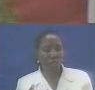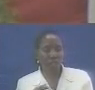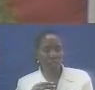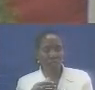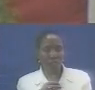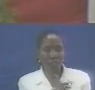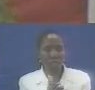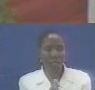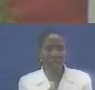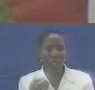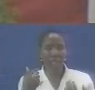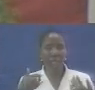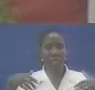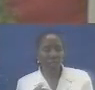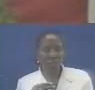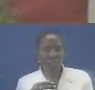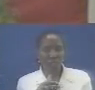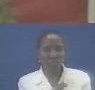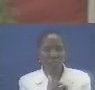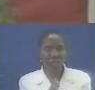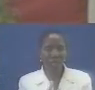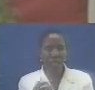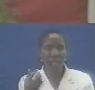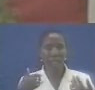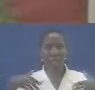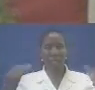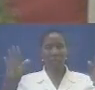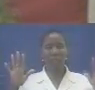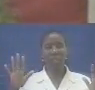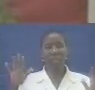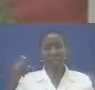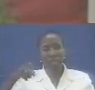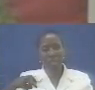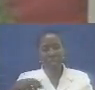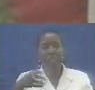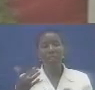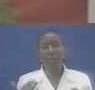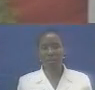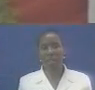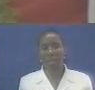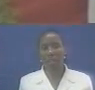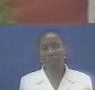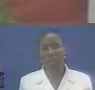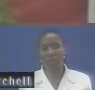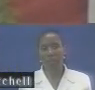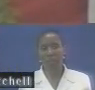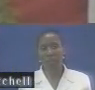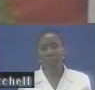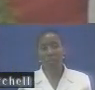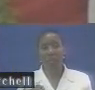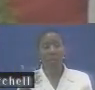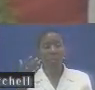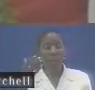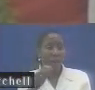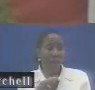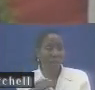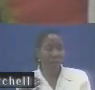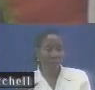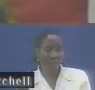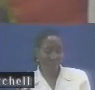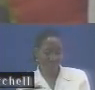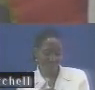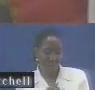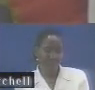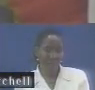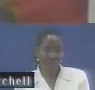is required at this time. Dr. Mitchell summarized the overall budget. Current revenues for 2013 are projected